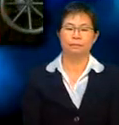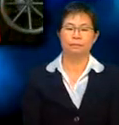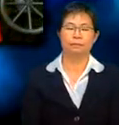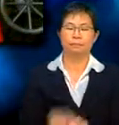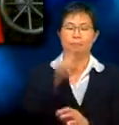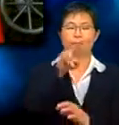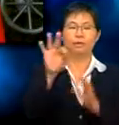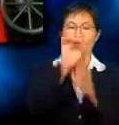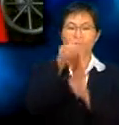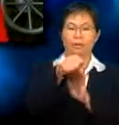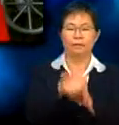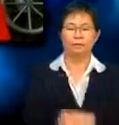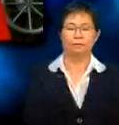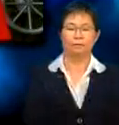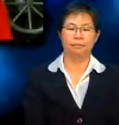29 seconds.